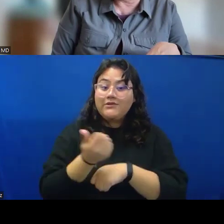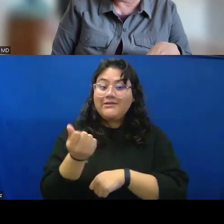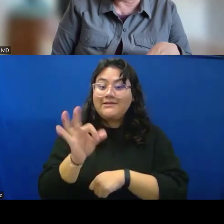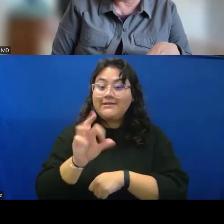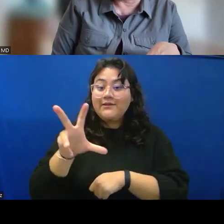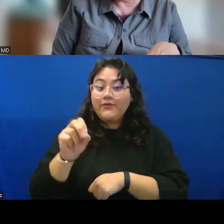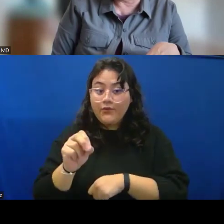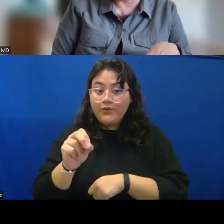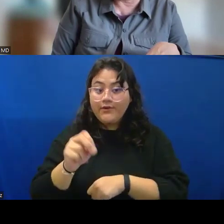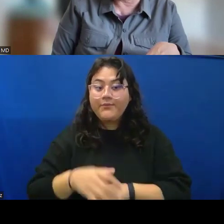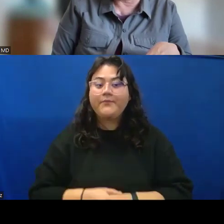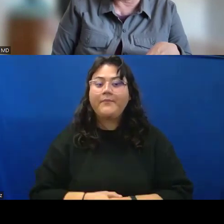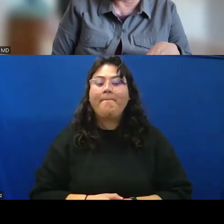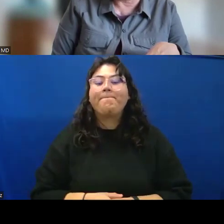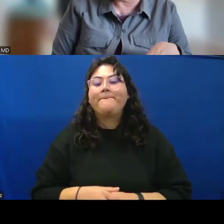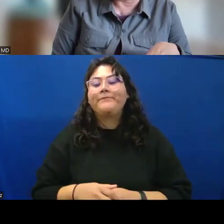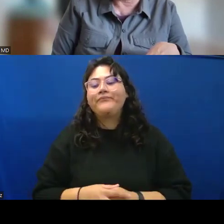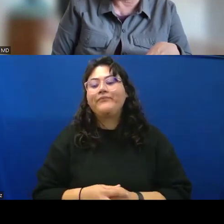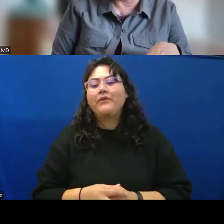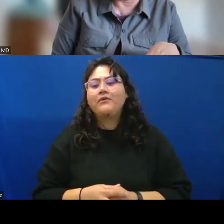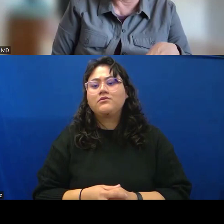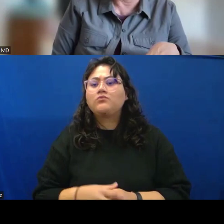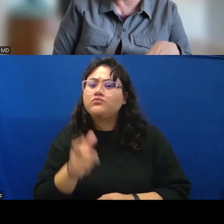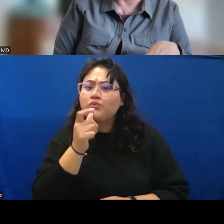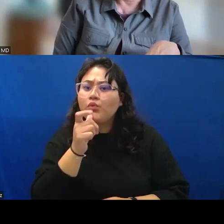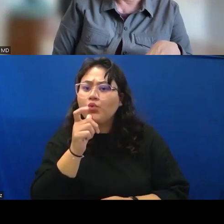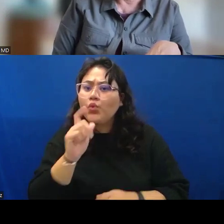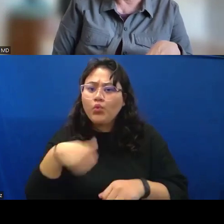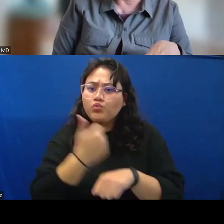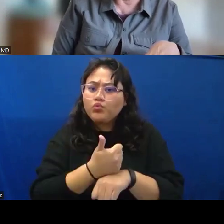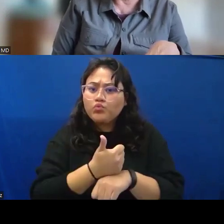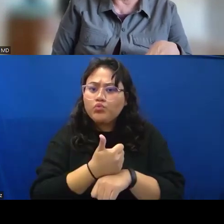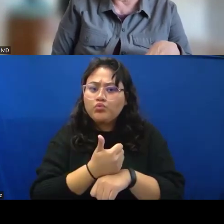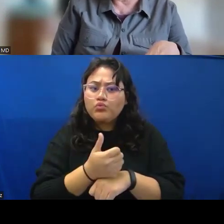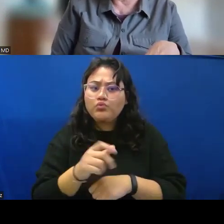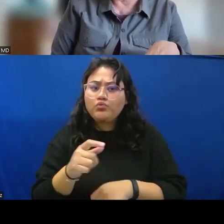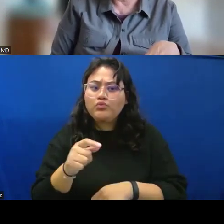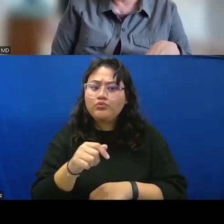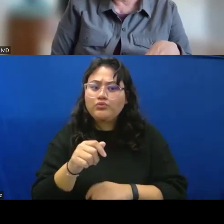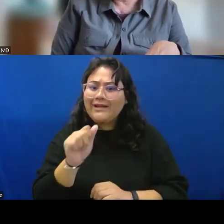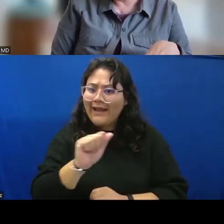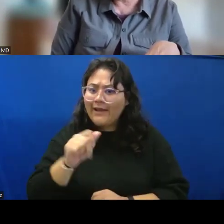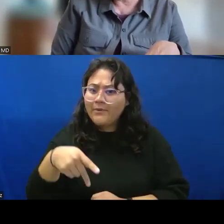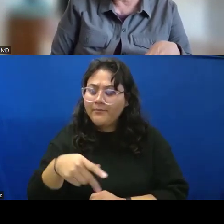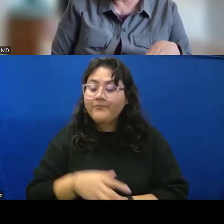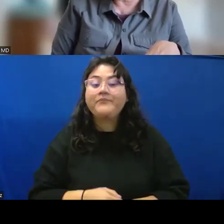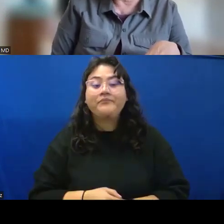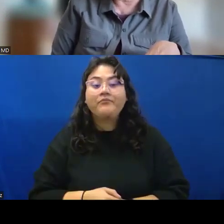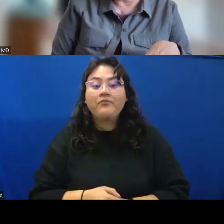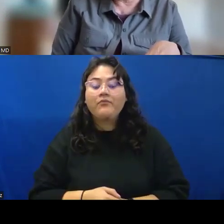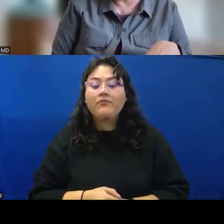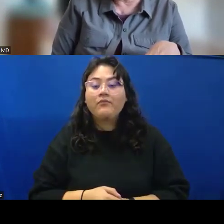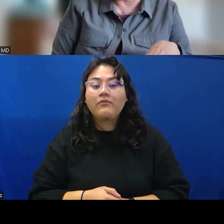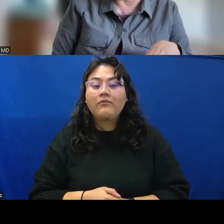by a small group of pediatricians to advance the new idea that children have unique health and